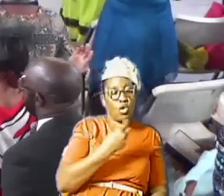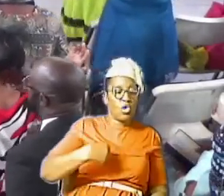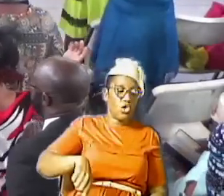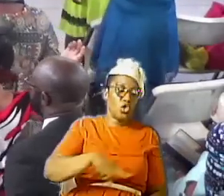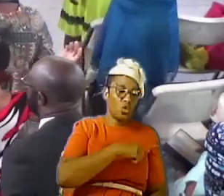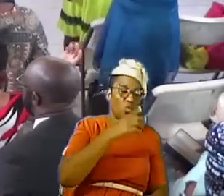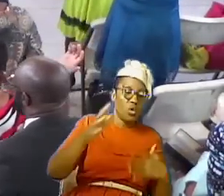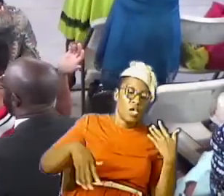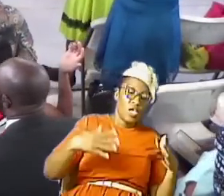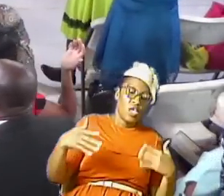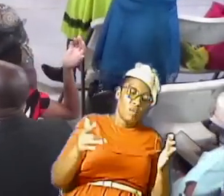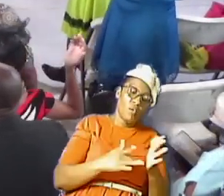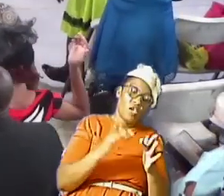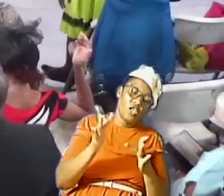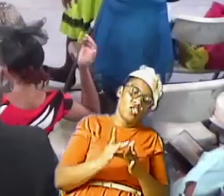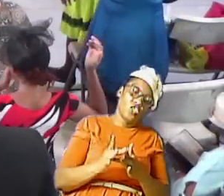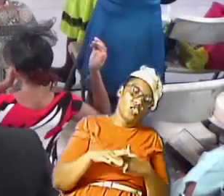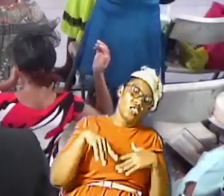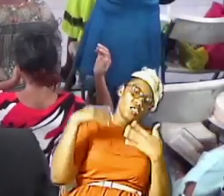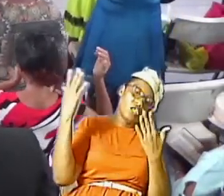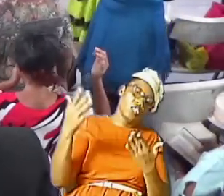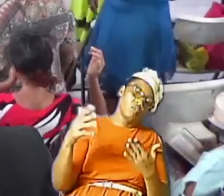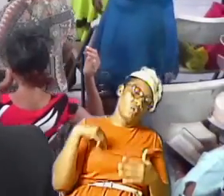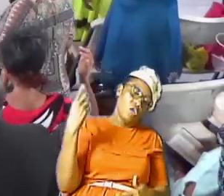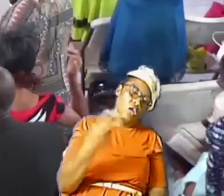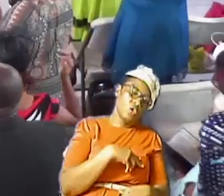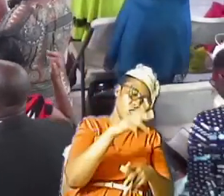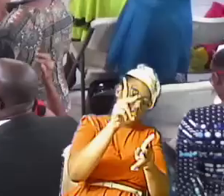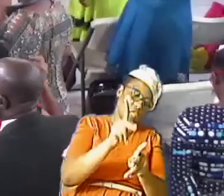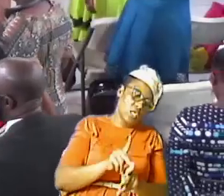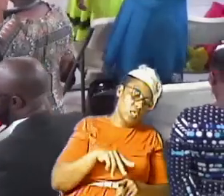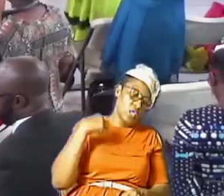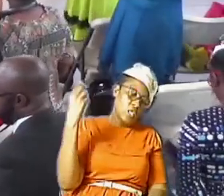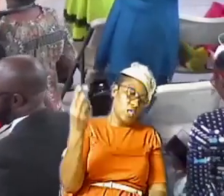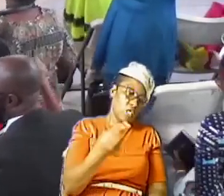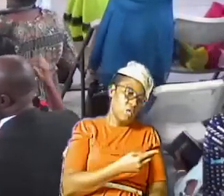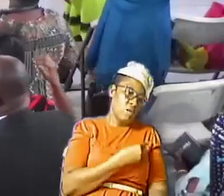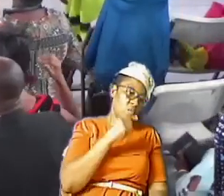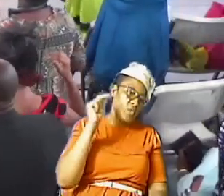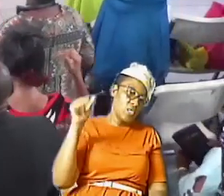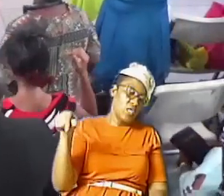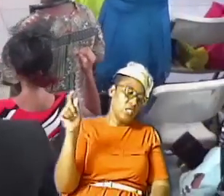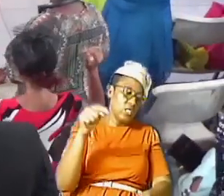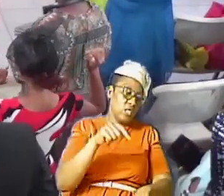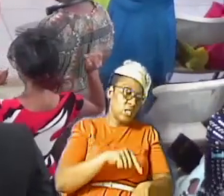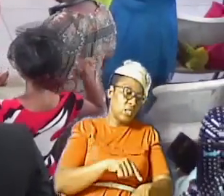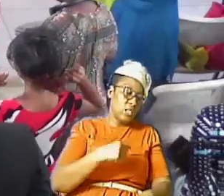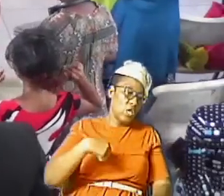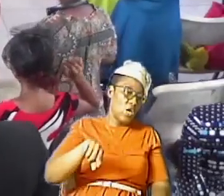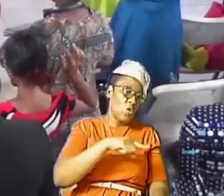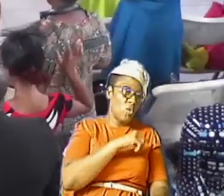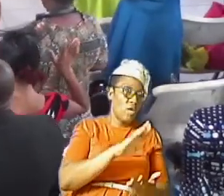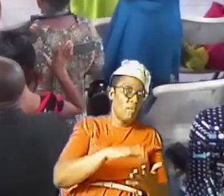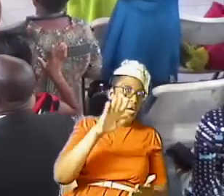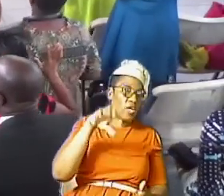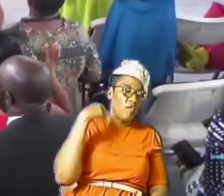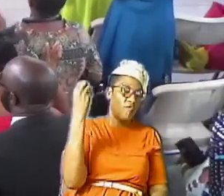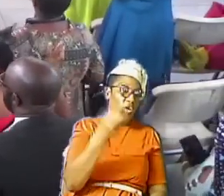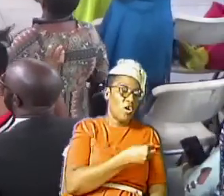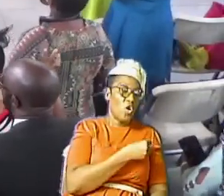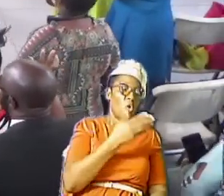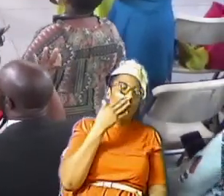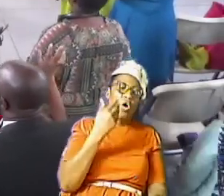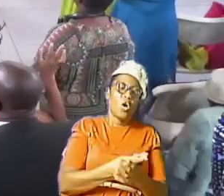happy that he has brought us and he has kept us up until this point. We magnify our great